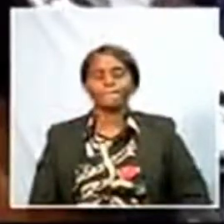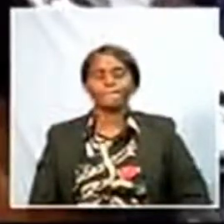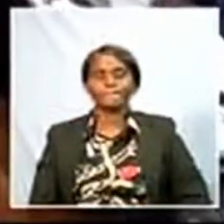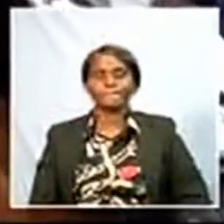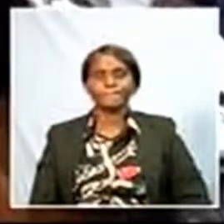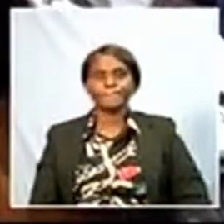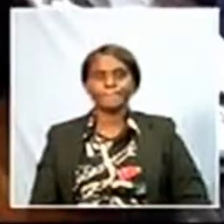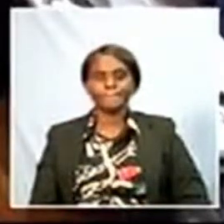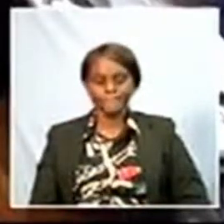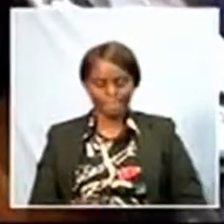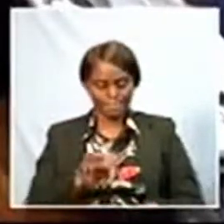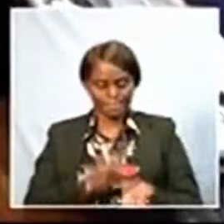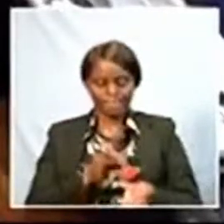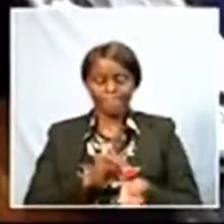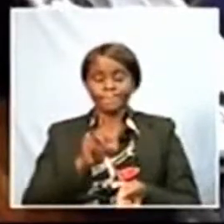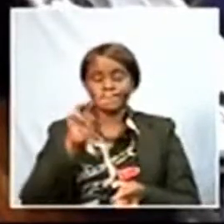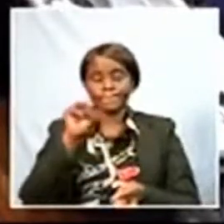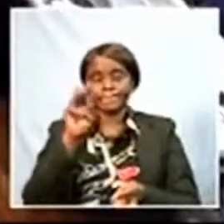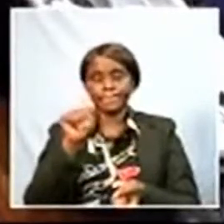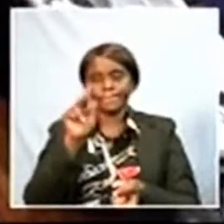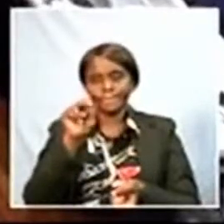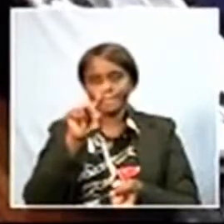Dr. Manza.